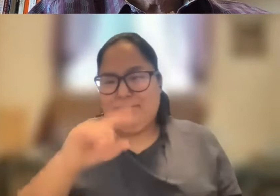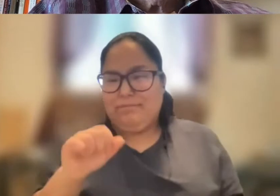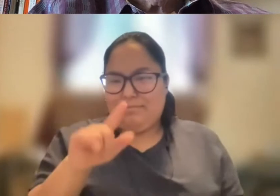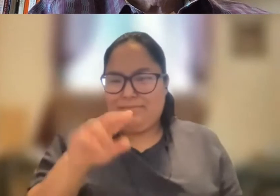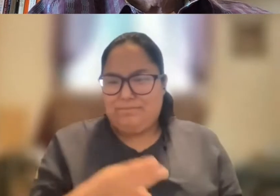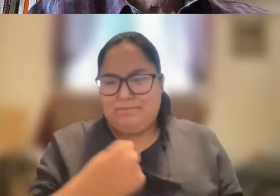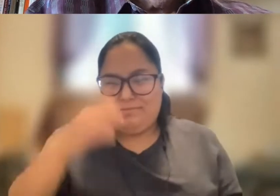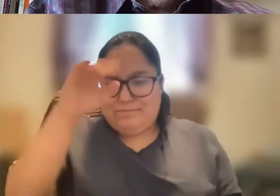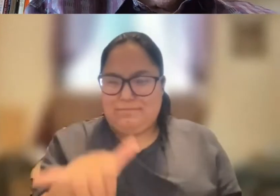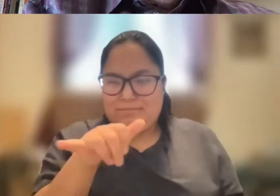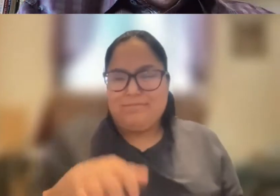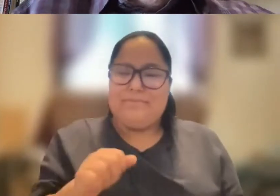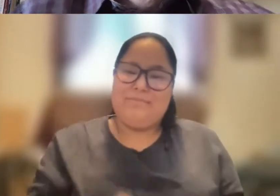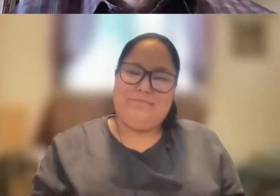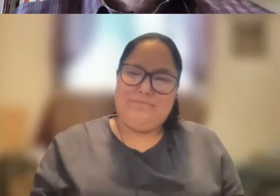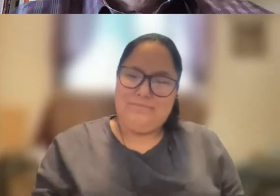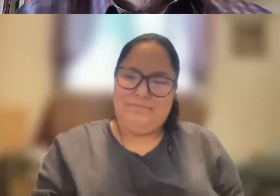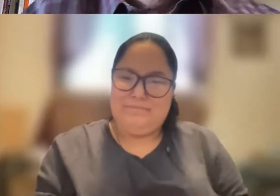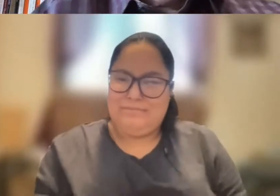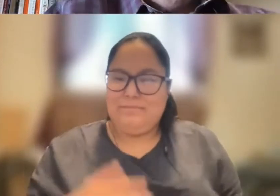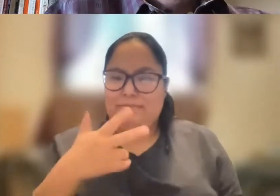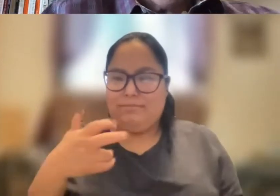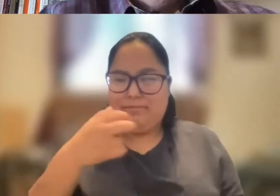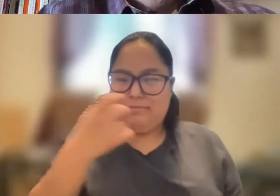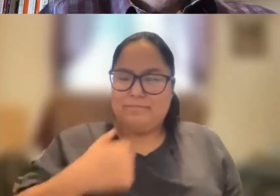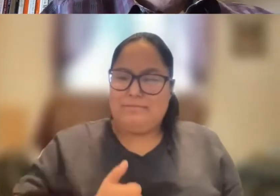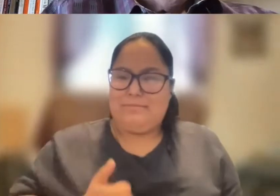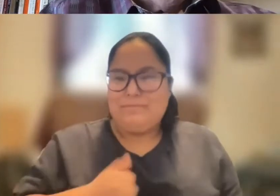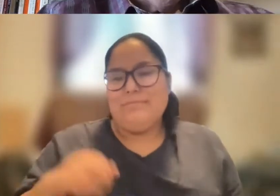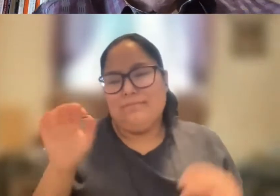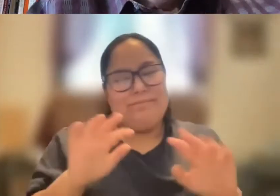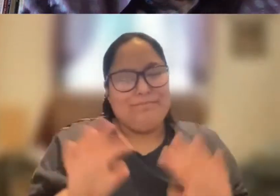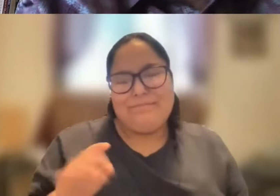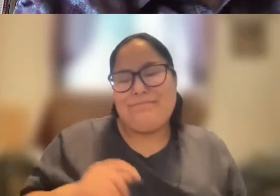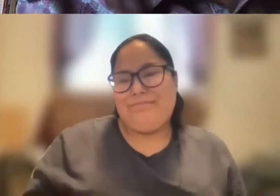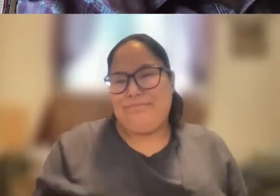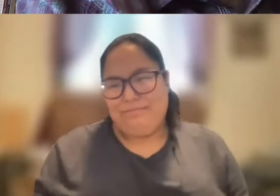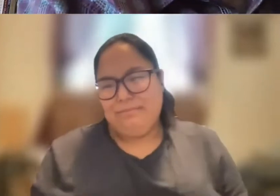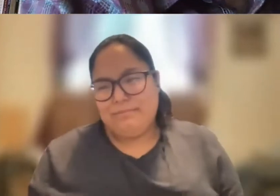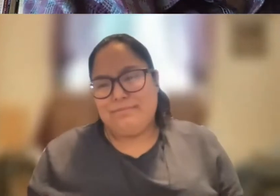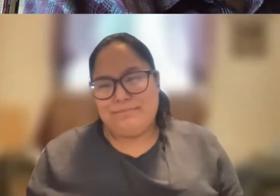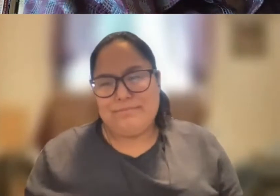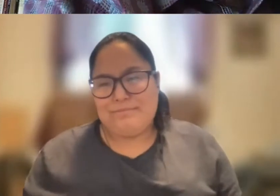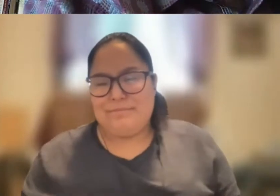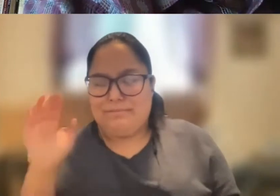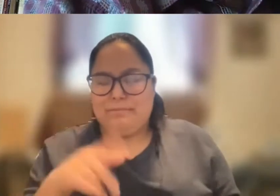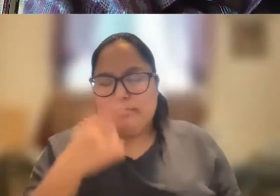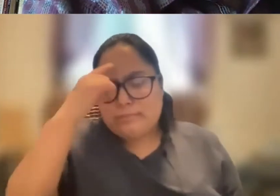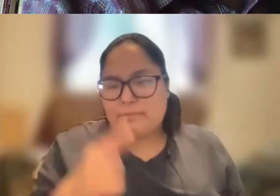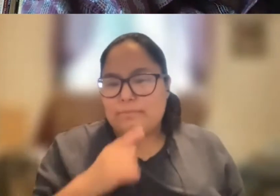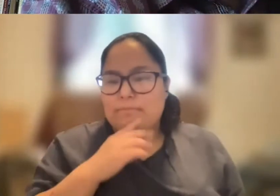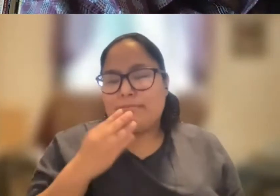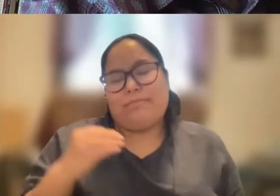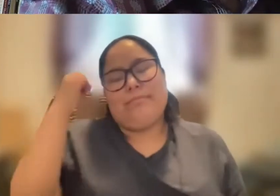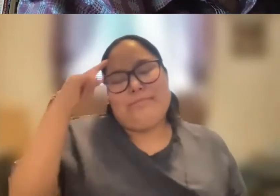doing exactly that. So sorry, Michael, I couldn't resist. So anyway, I'll shut